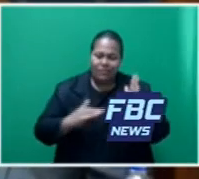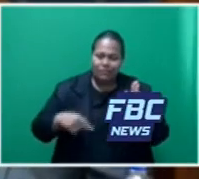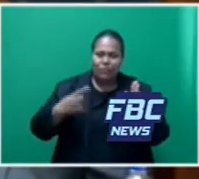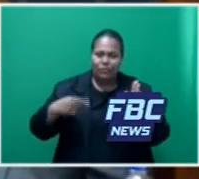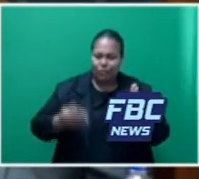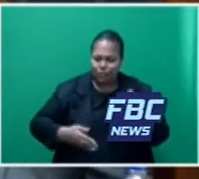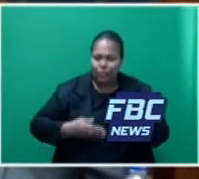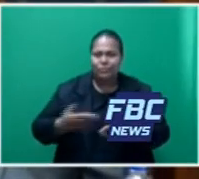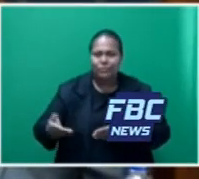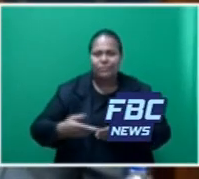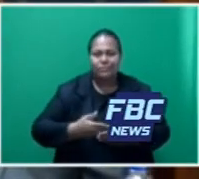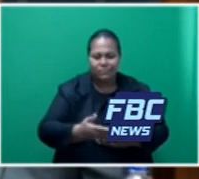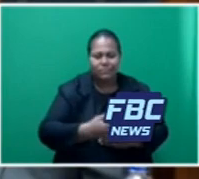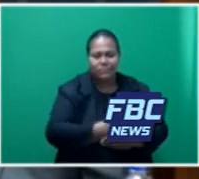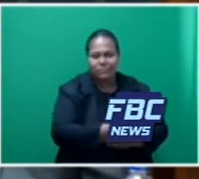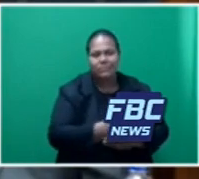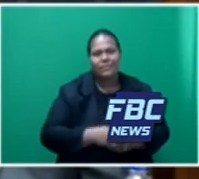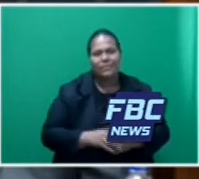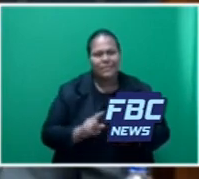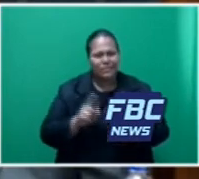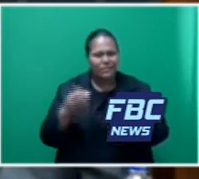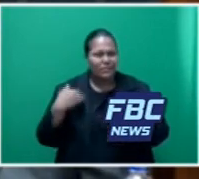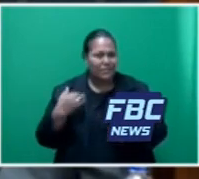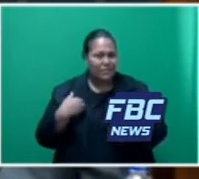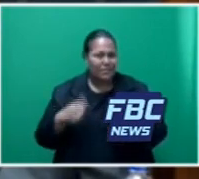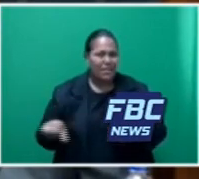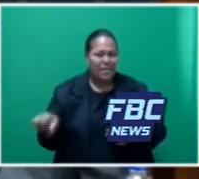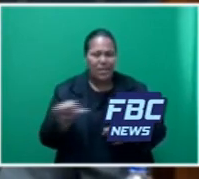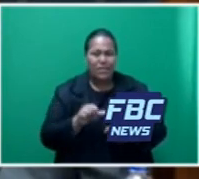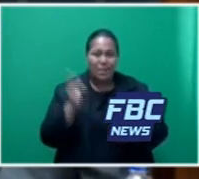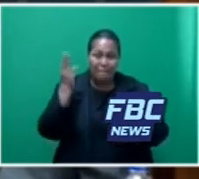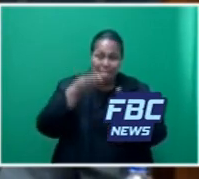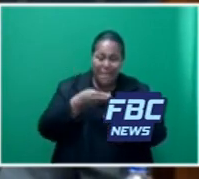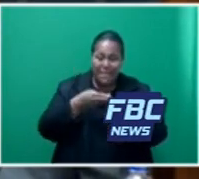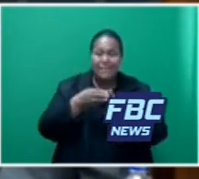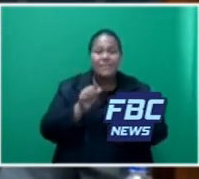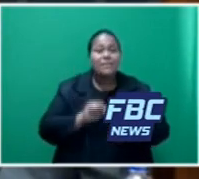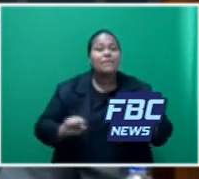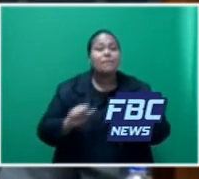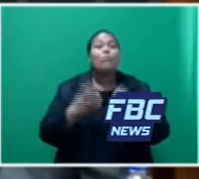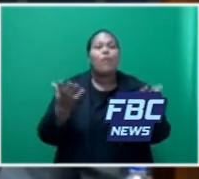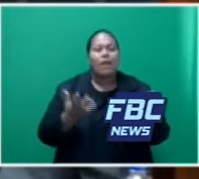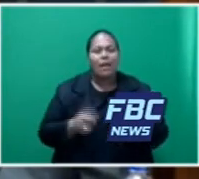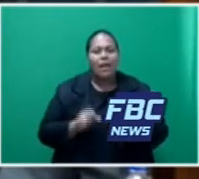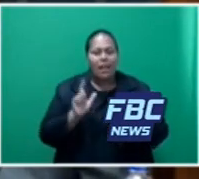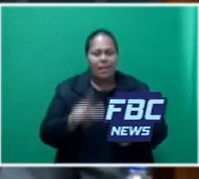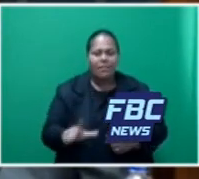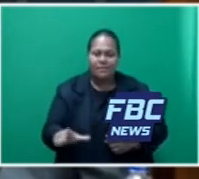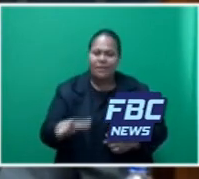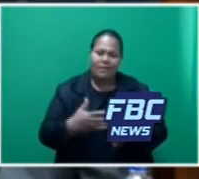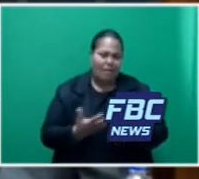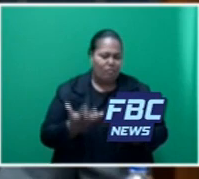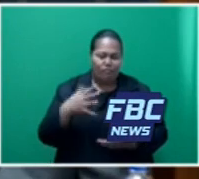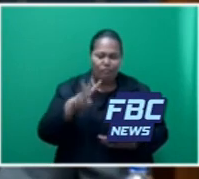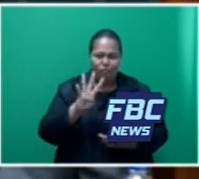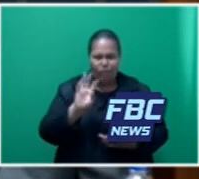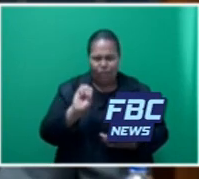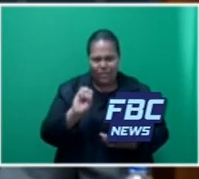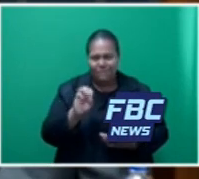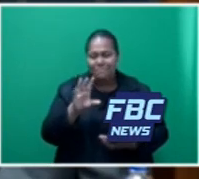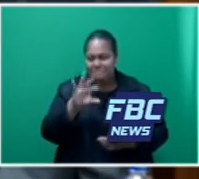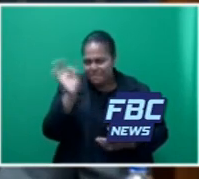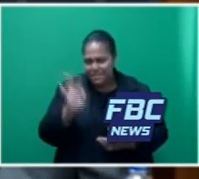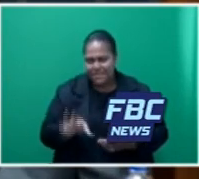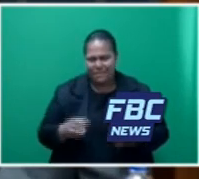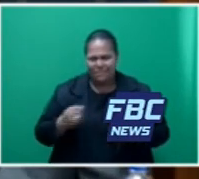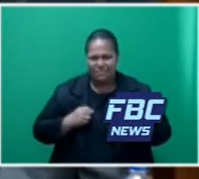Northern Division systems are fully restored except for the main system in Lambasa, which is at 40% completion. Continuous heavy